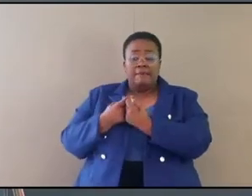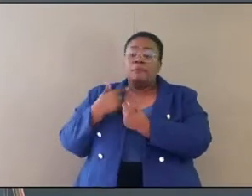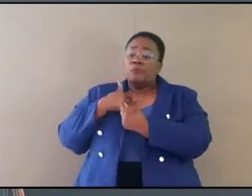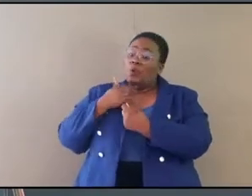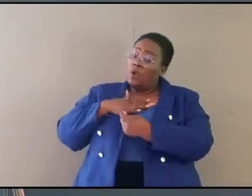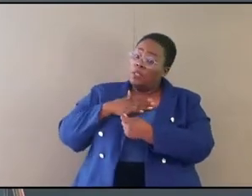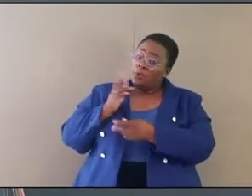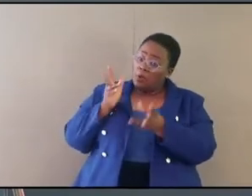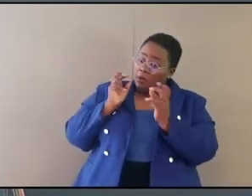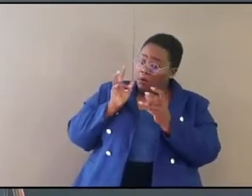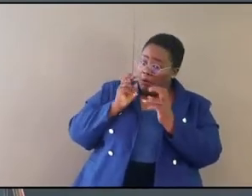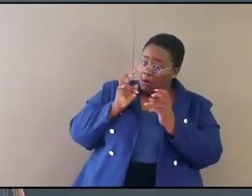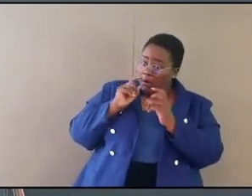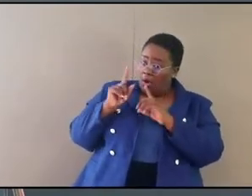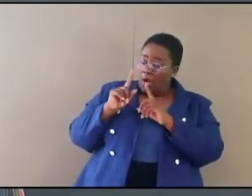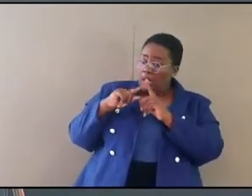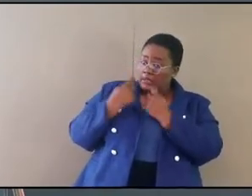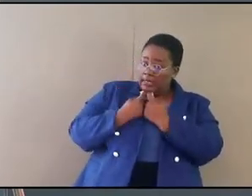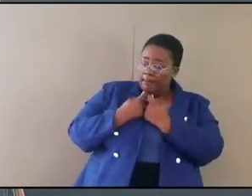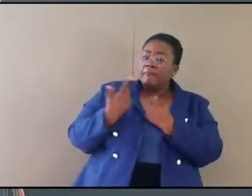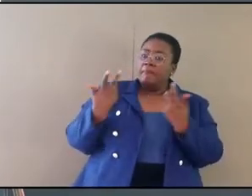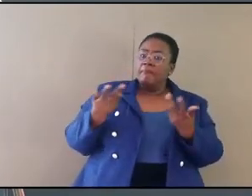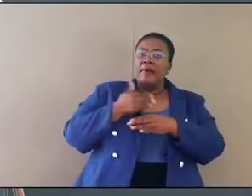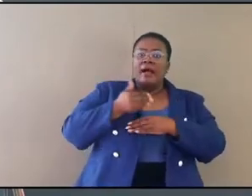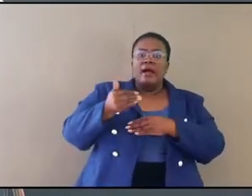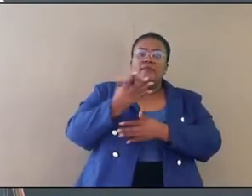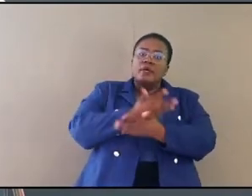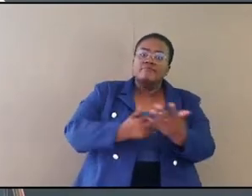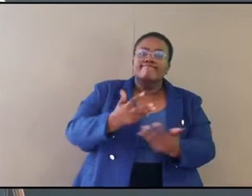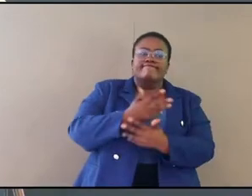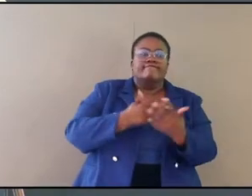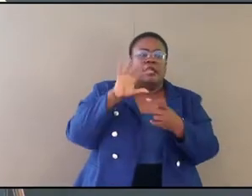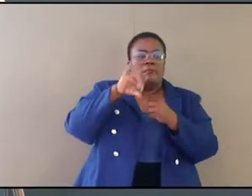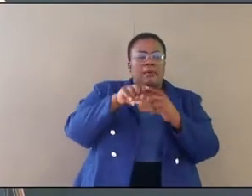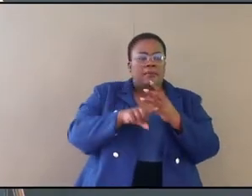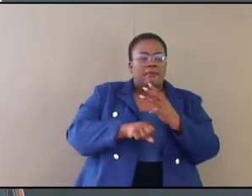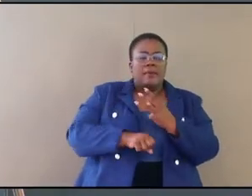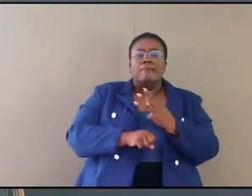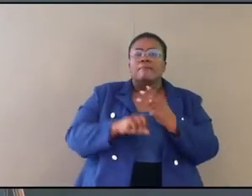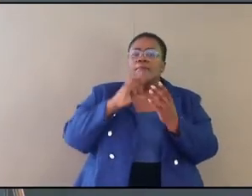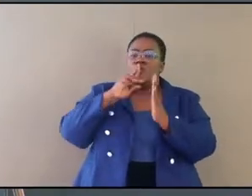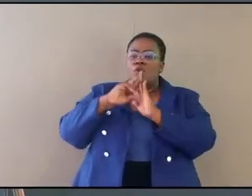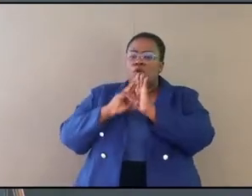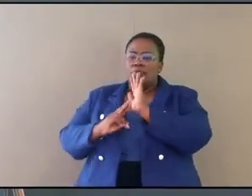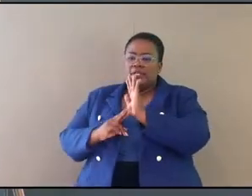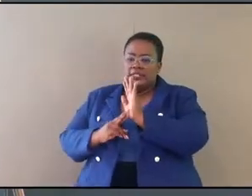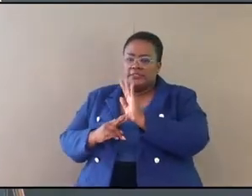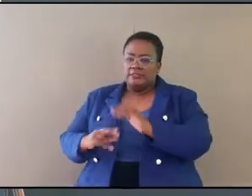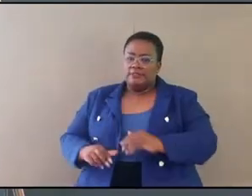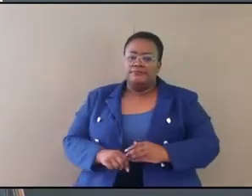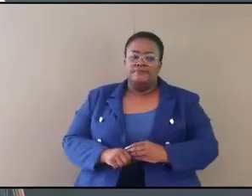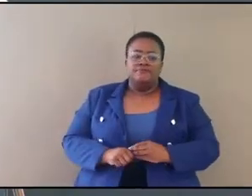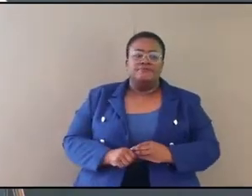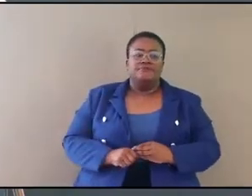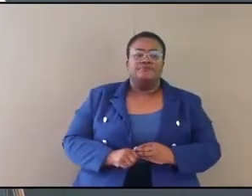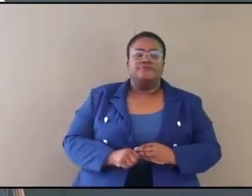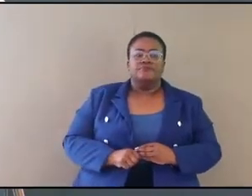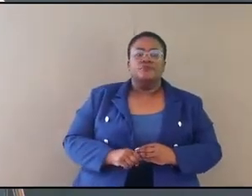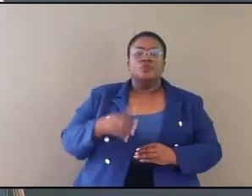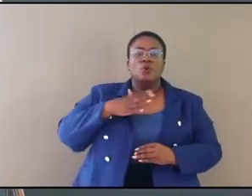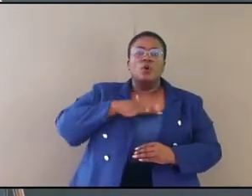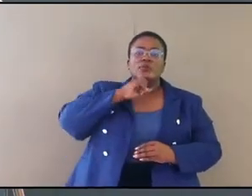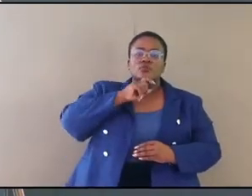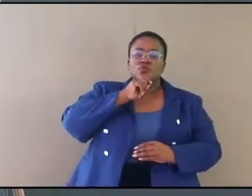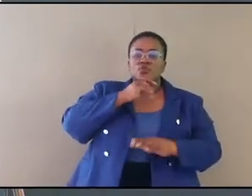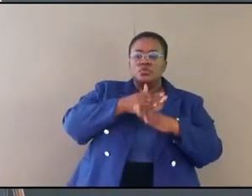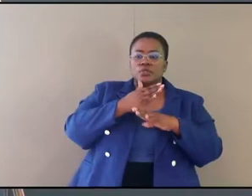and we will then engage obviously with the findings and the recommendations. And GSD for our part, we want to use the work